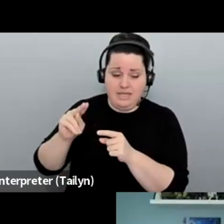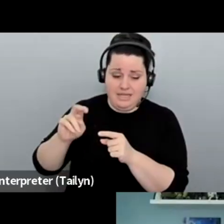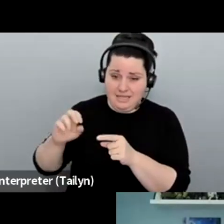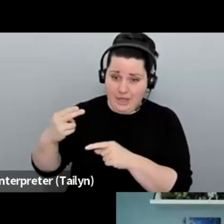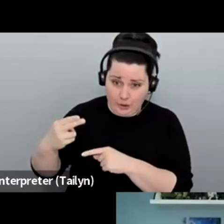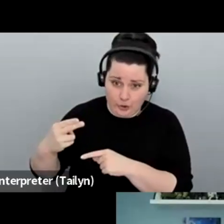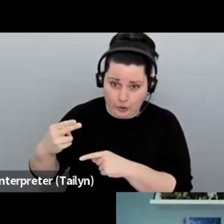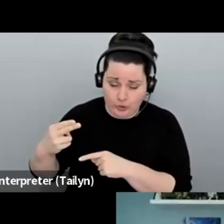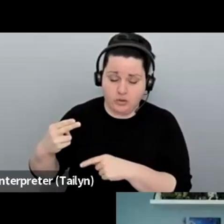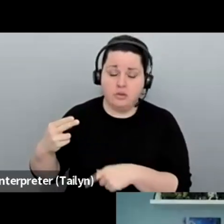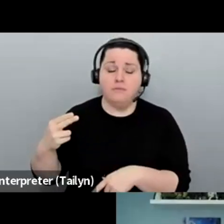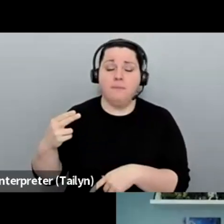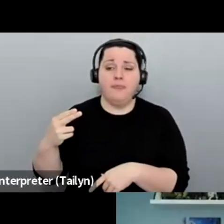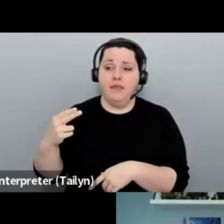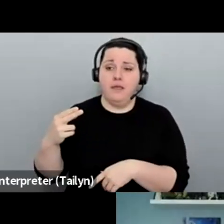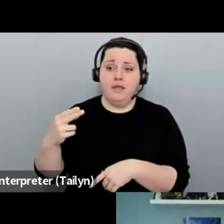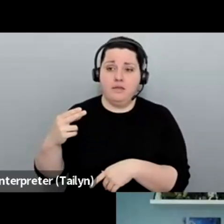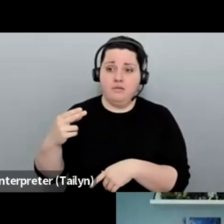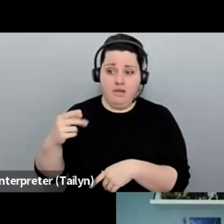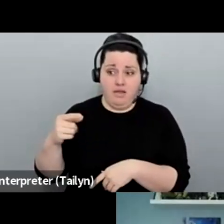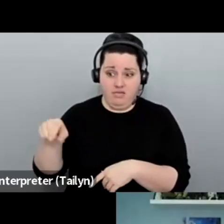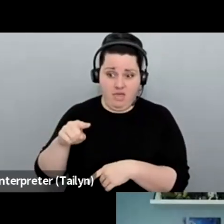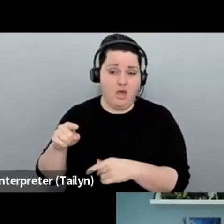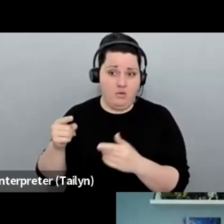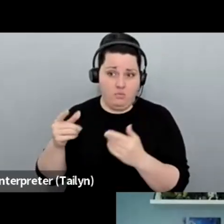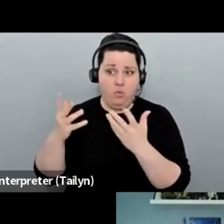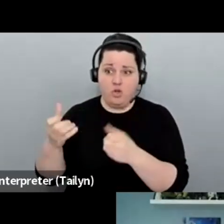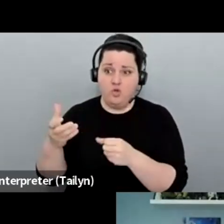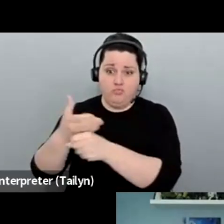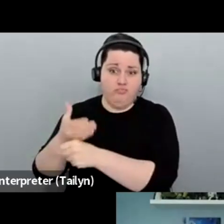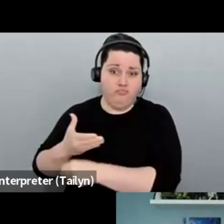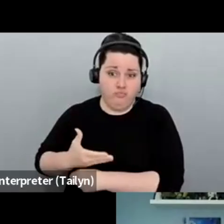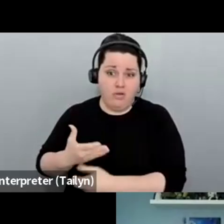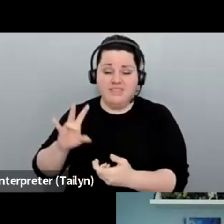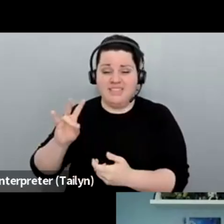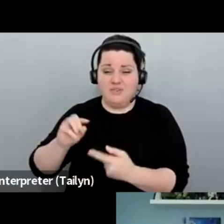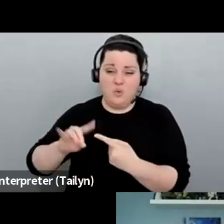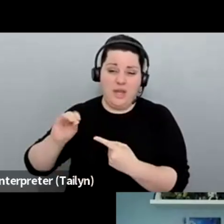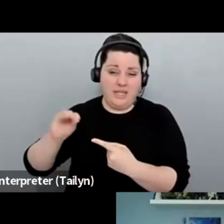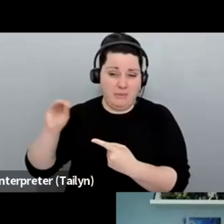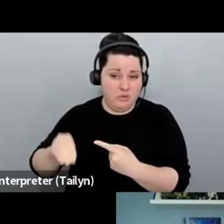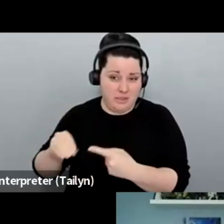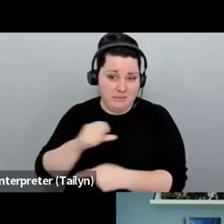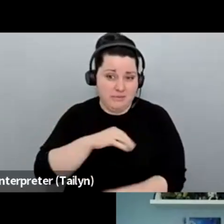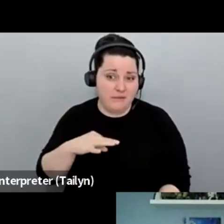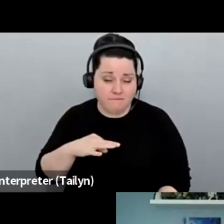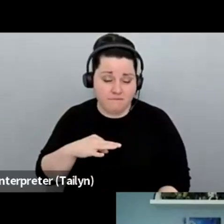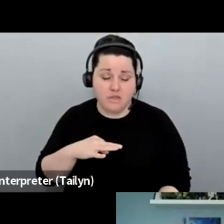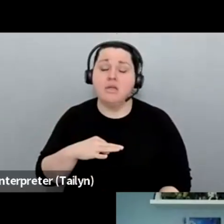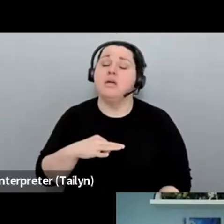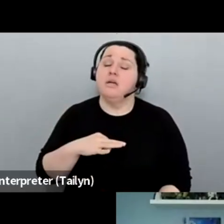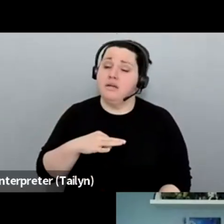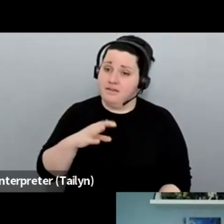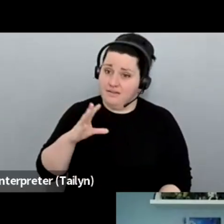NEH and immediately wanted to lay off 70 to 80% of the staff. And then